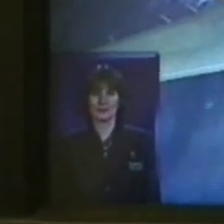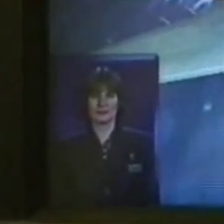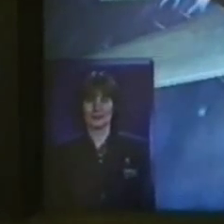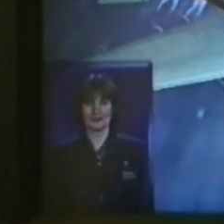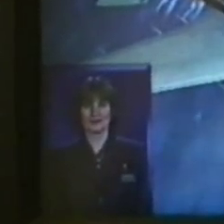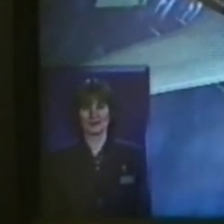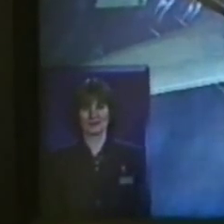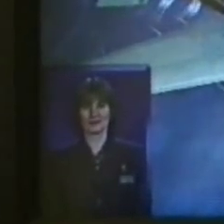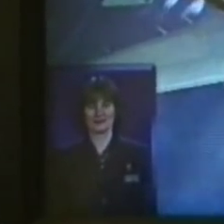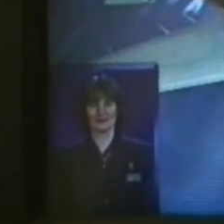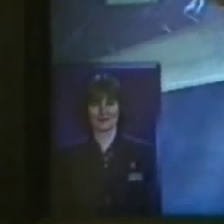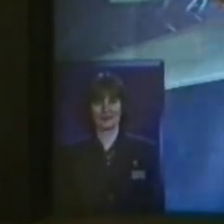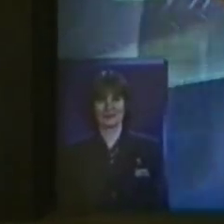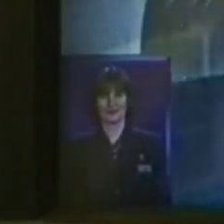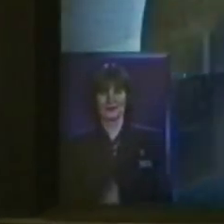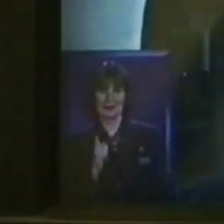form rafts.